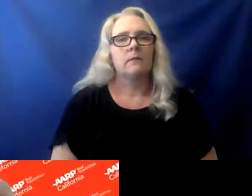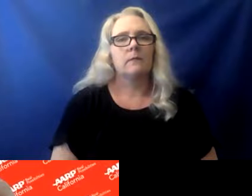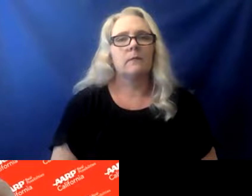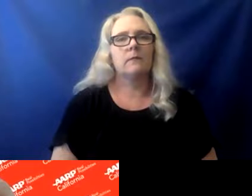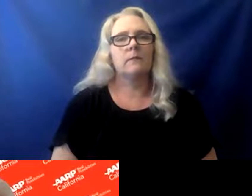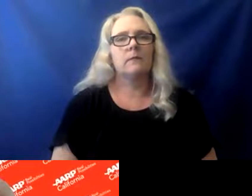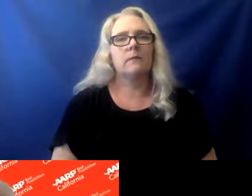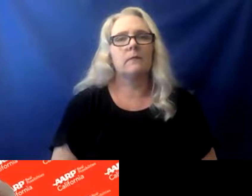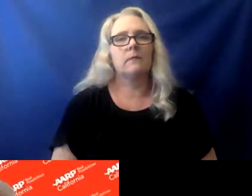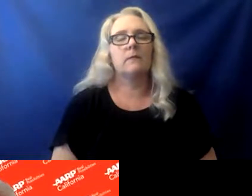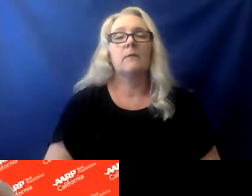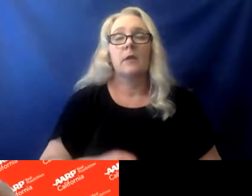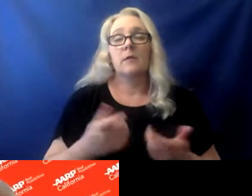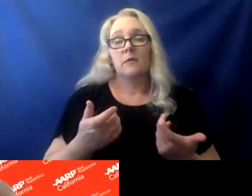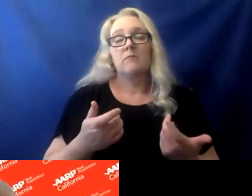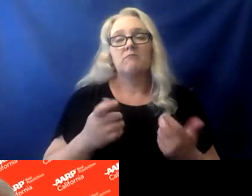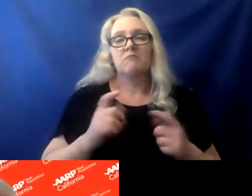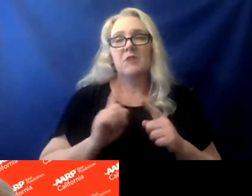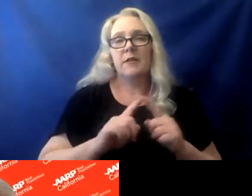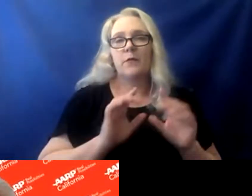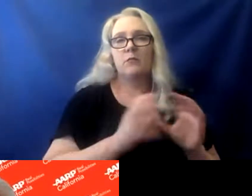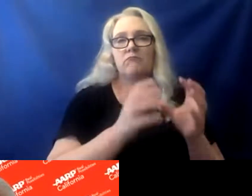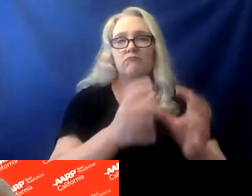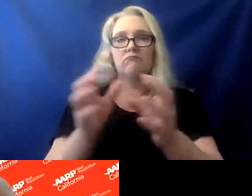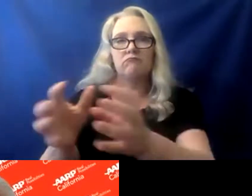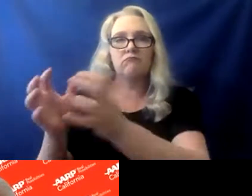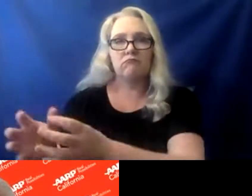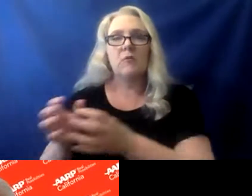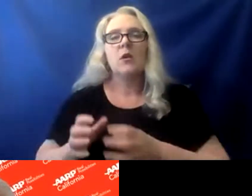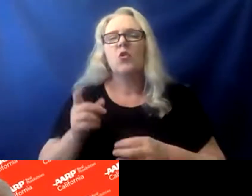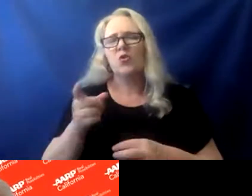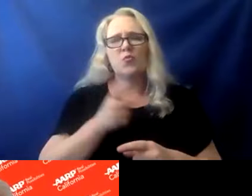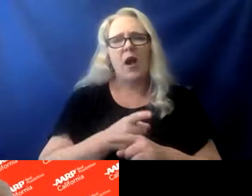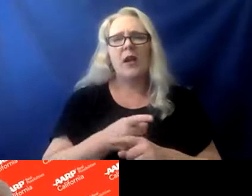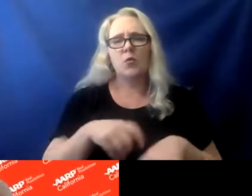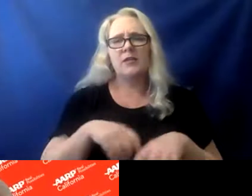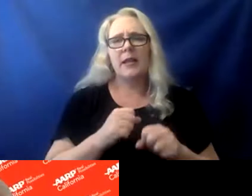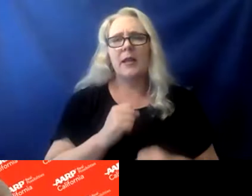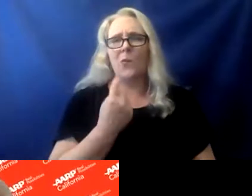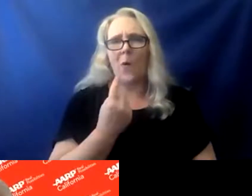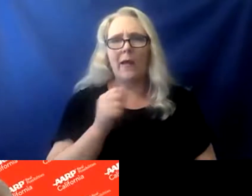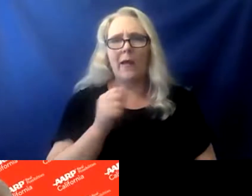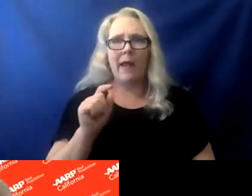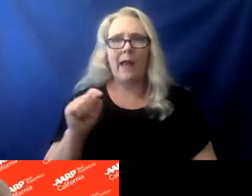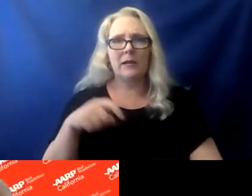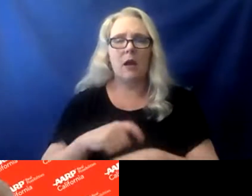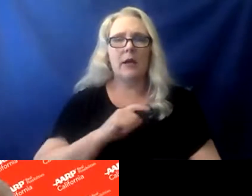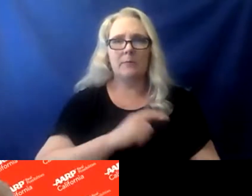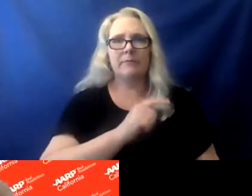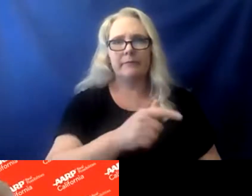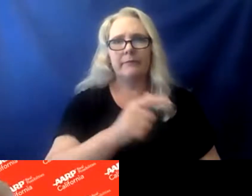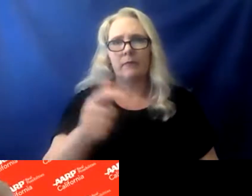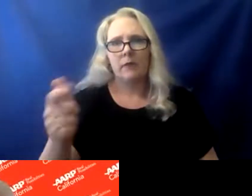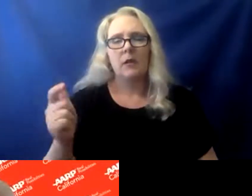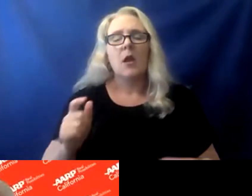various bodies, I think that's right, Kevin. We're kind of taking them one at a time, and the ones that were called out in the Master Plan for Aging as specific initiatives